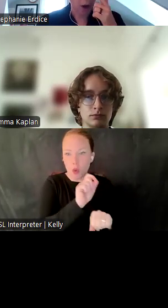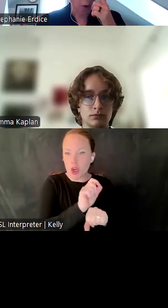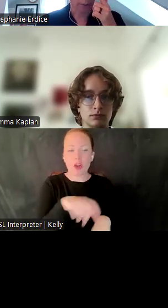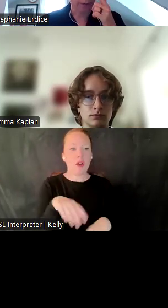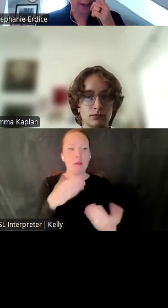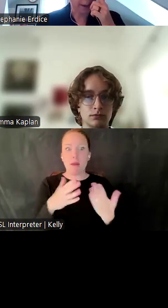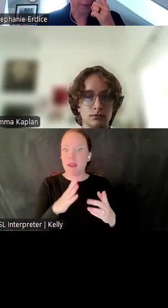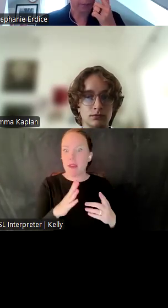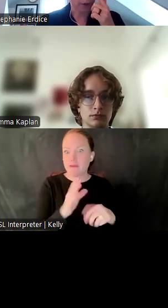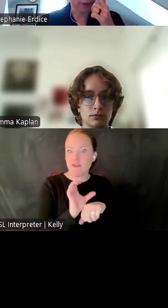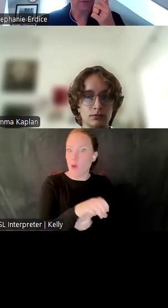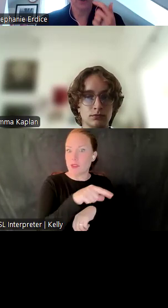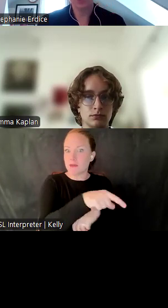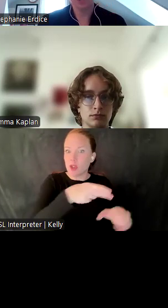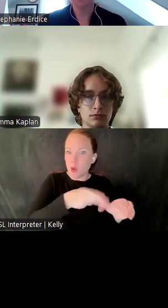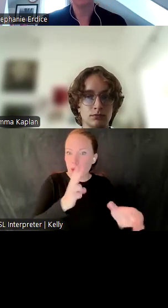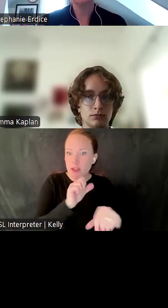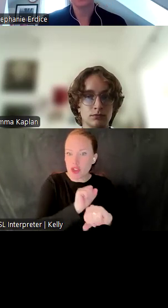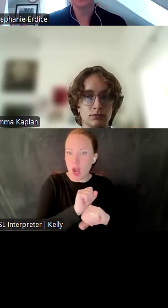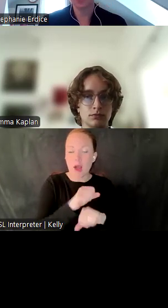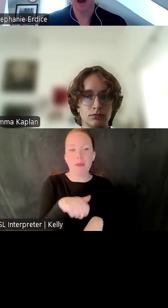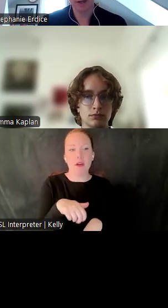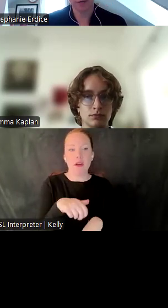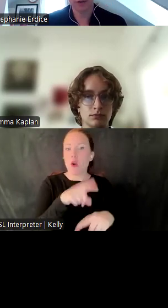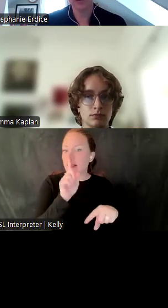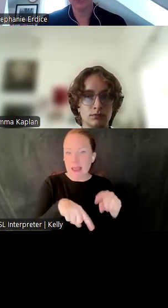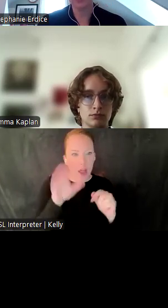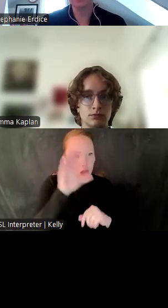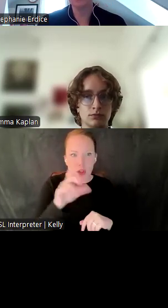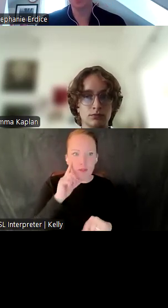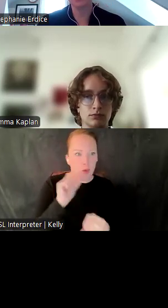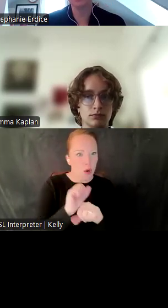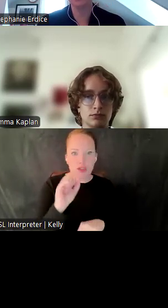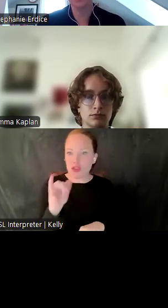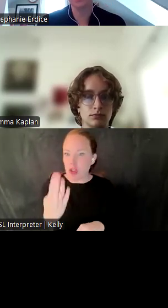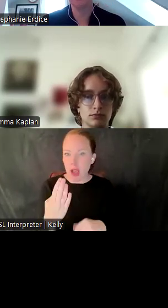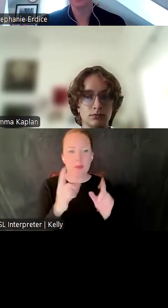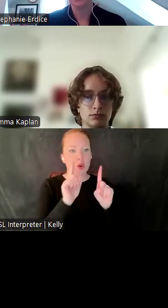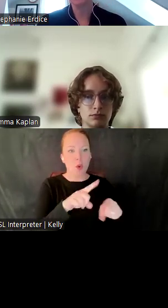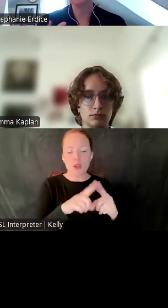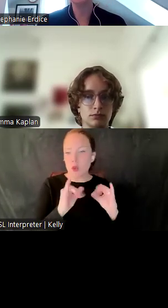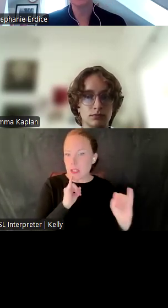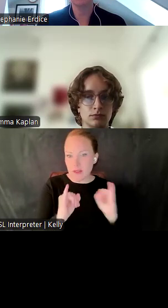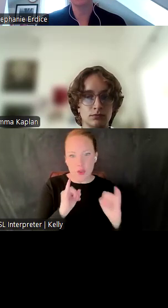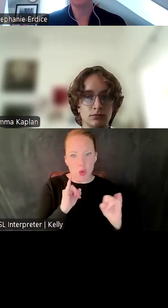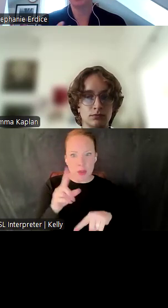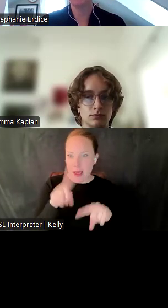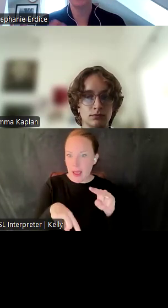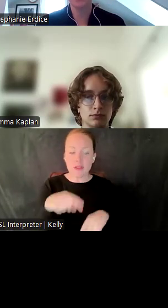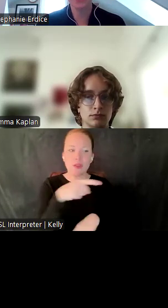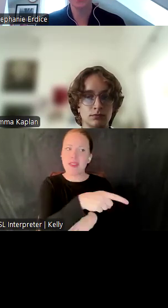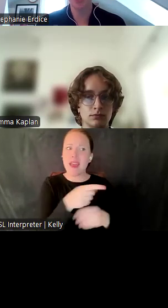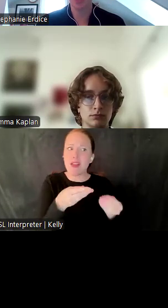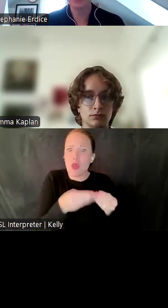job or preventing them from looking for a job or attending job interviews. So they might be causing the victim to lose out on jobs